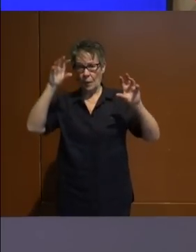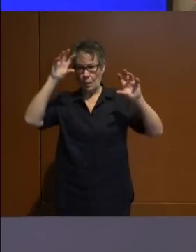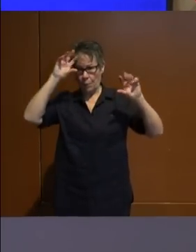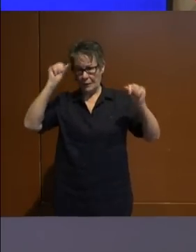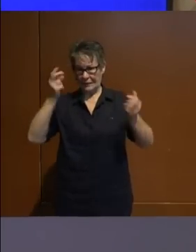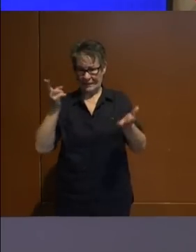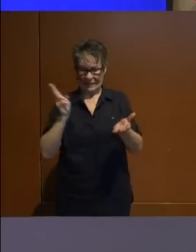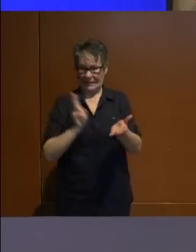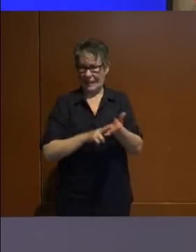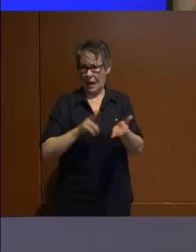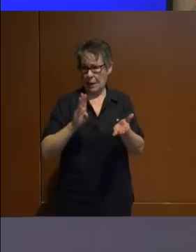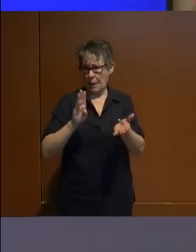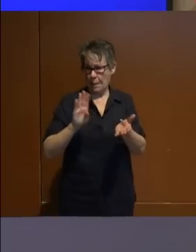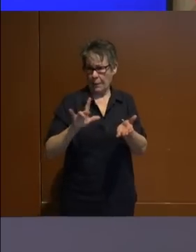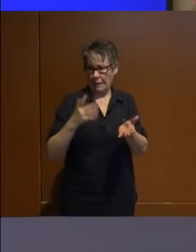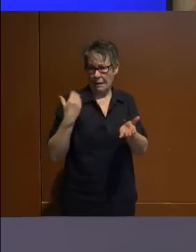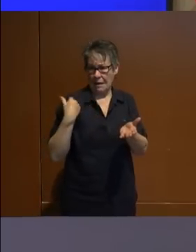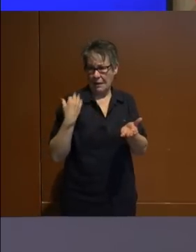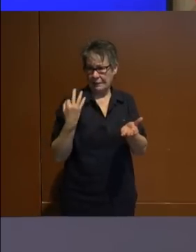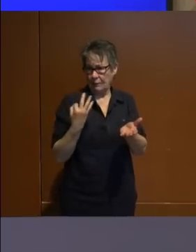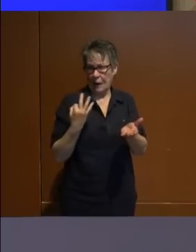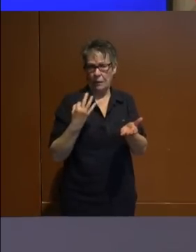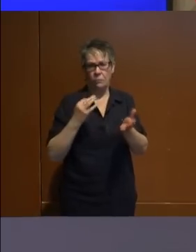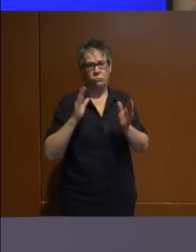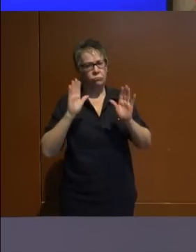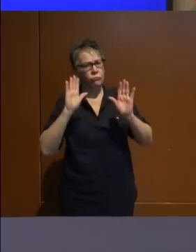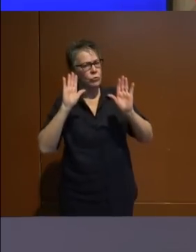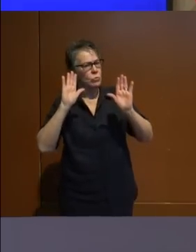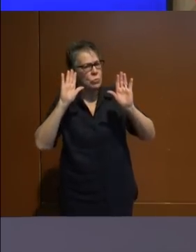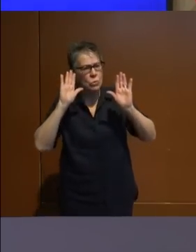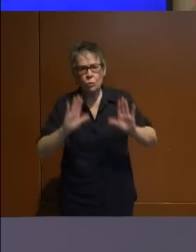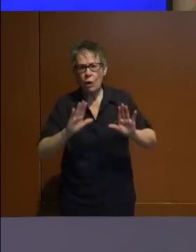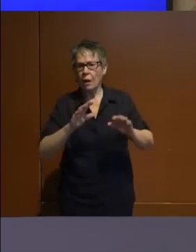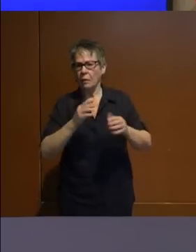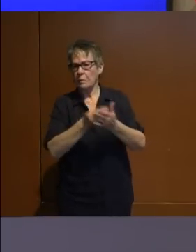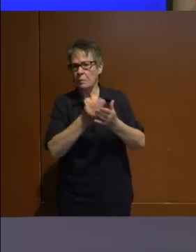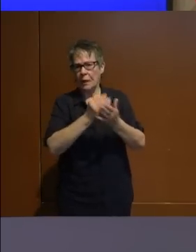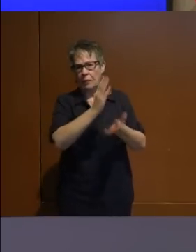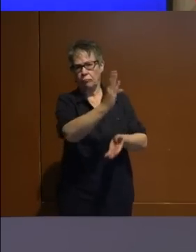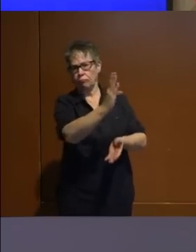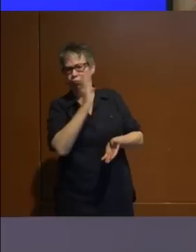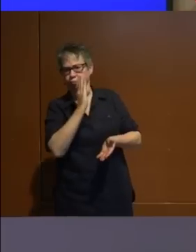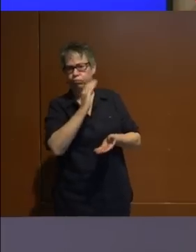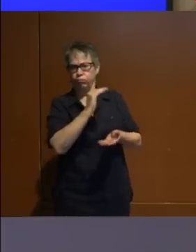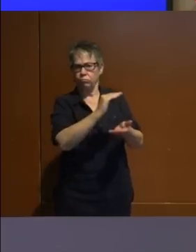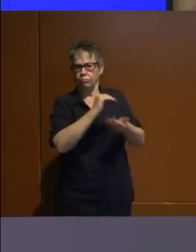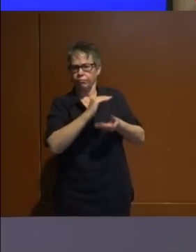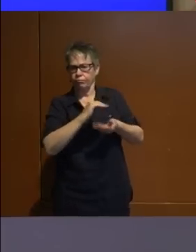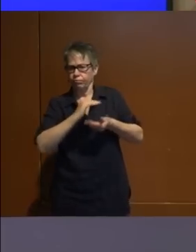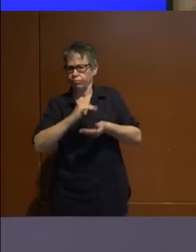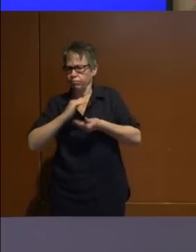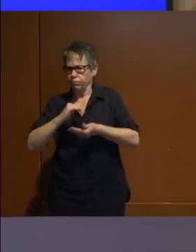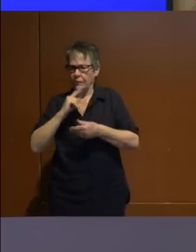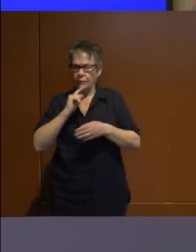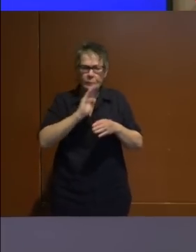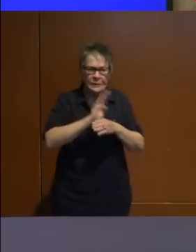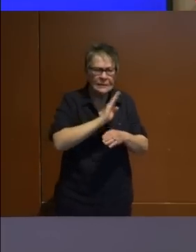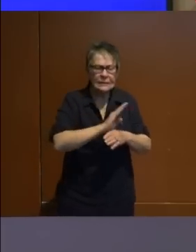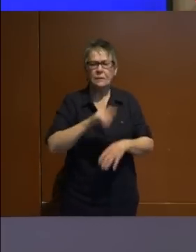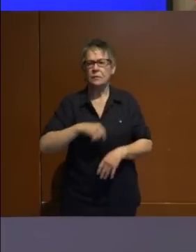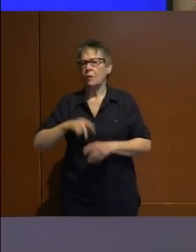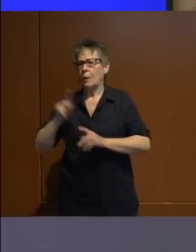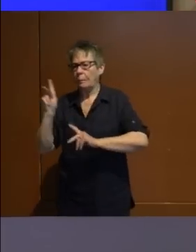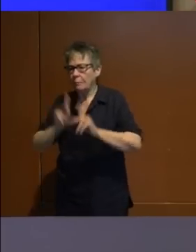in terms of direct help to everyone from folks who are out of work to small businesses, hospitals, transit systems, and certainly to